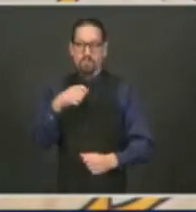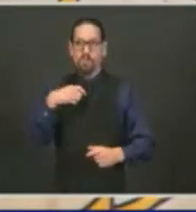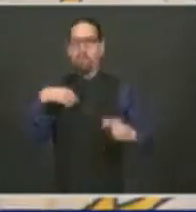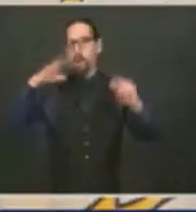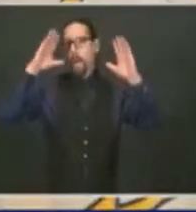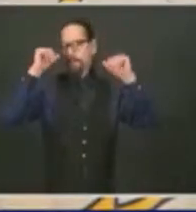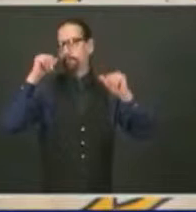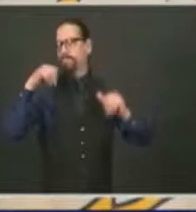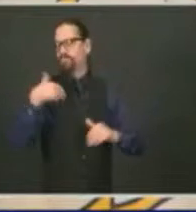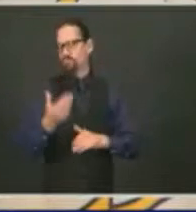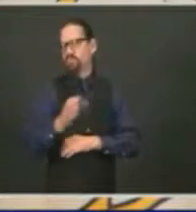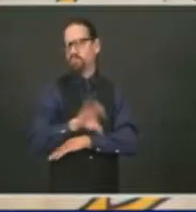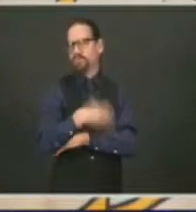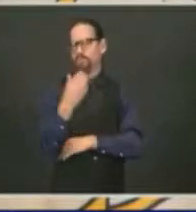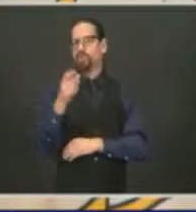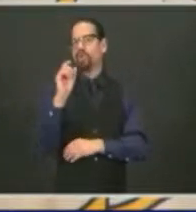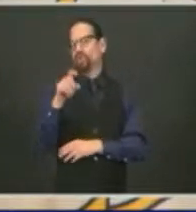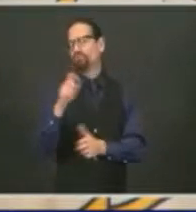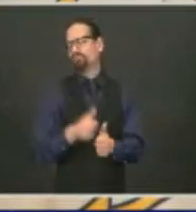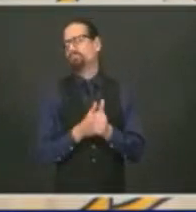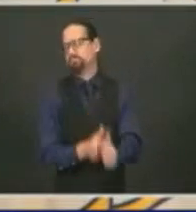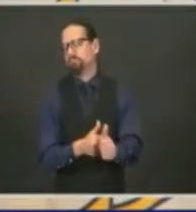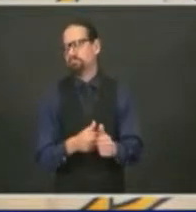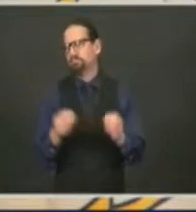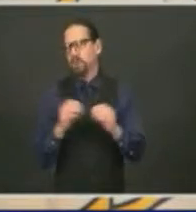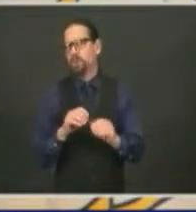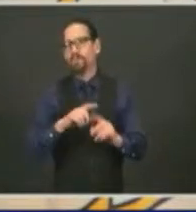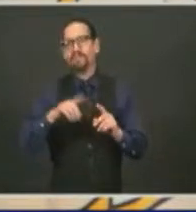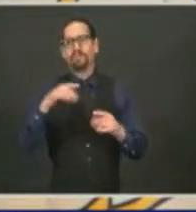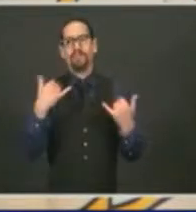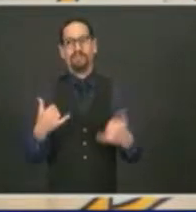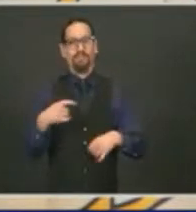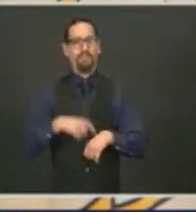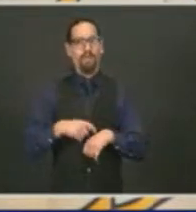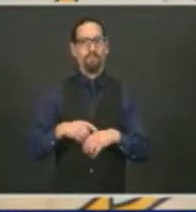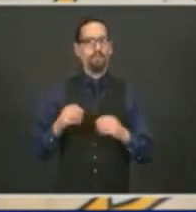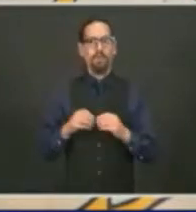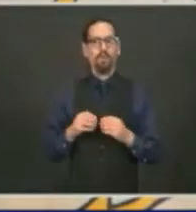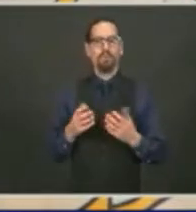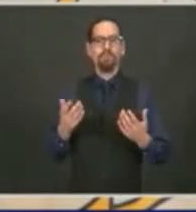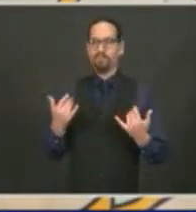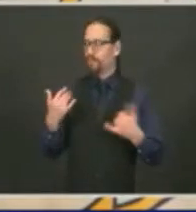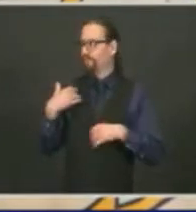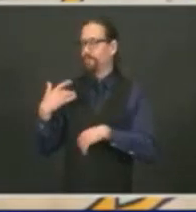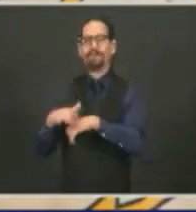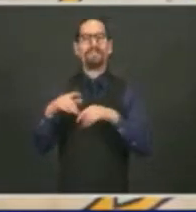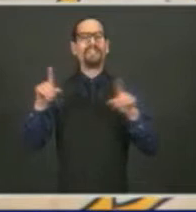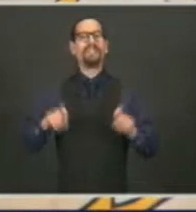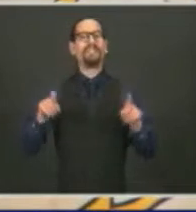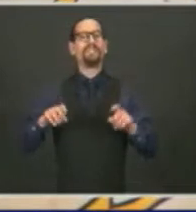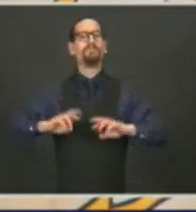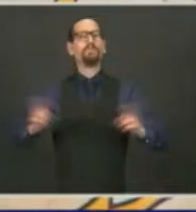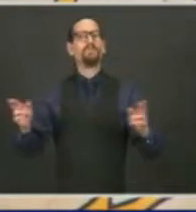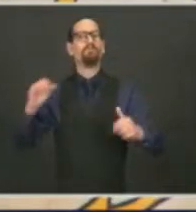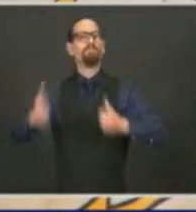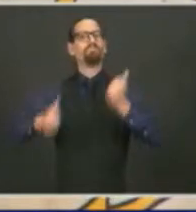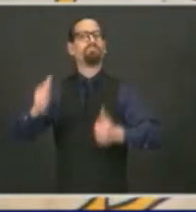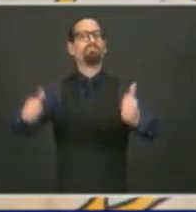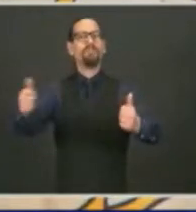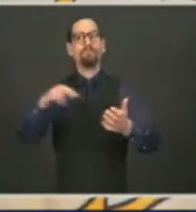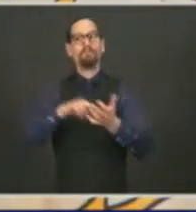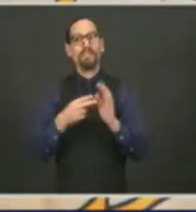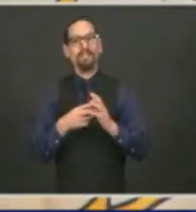again. The other big difference this time is go get tested, right? Like, I wasn't able to say that for Thanksgiving. We didn't